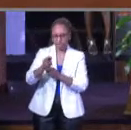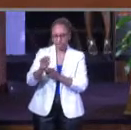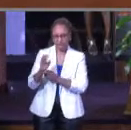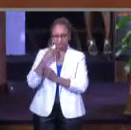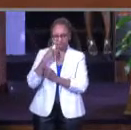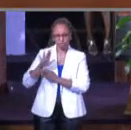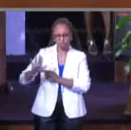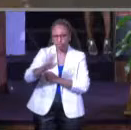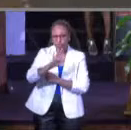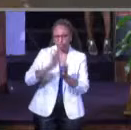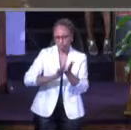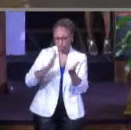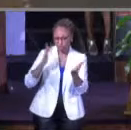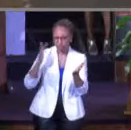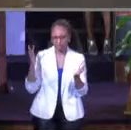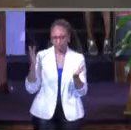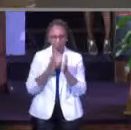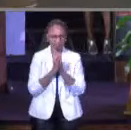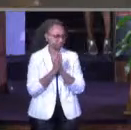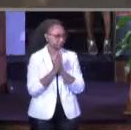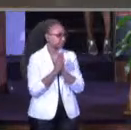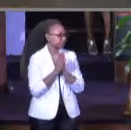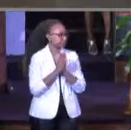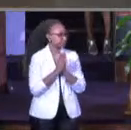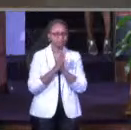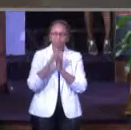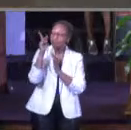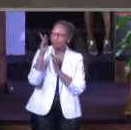your glory.